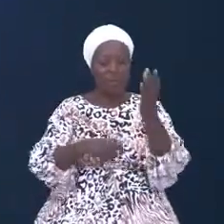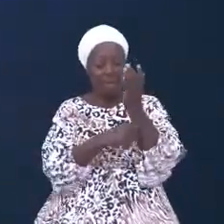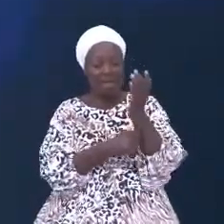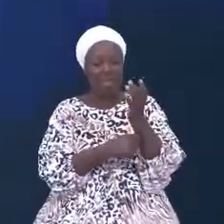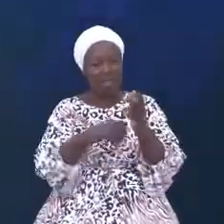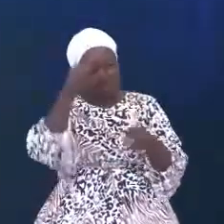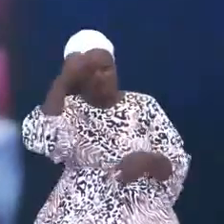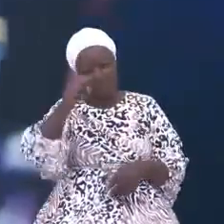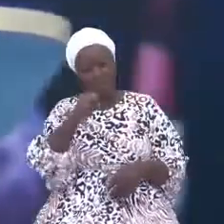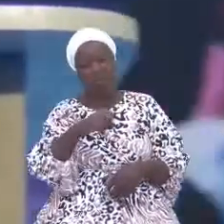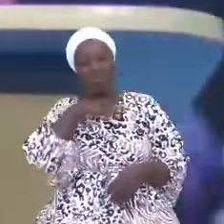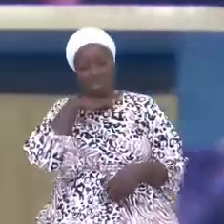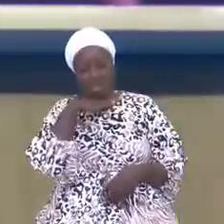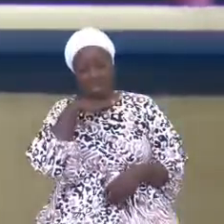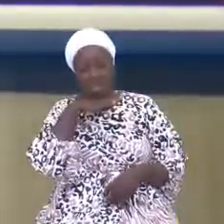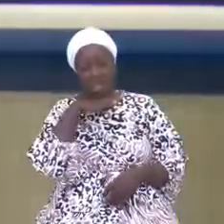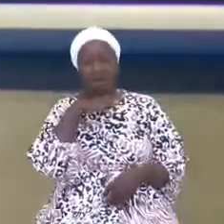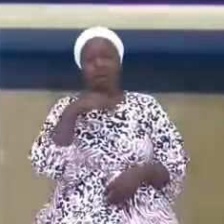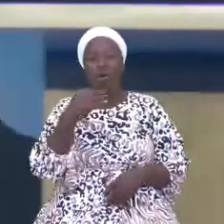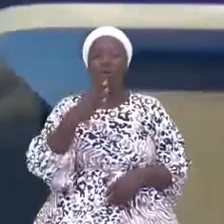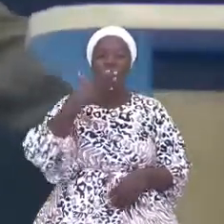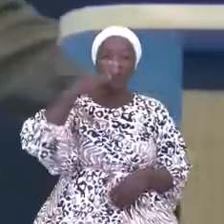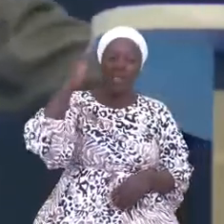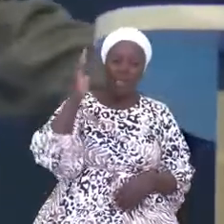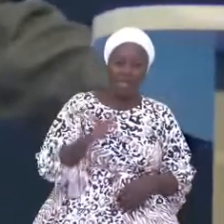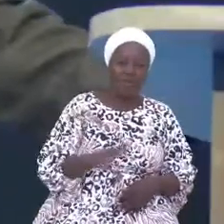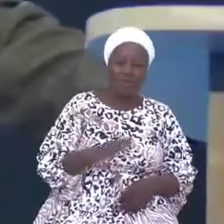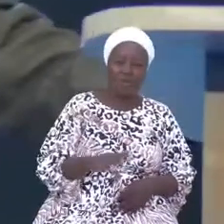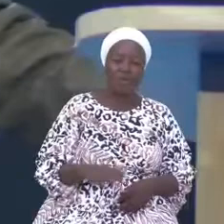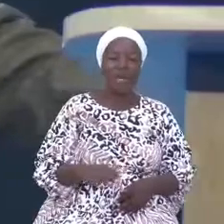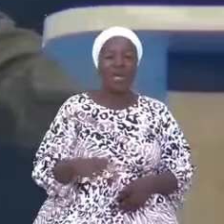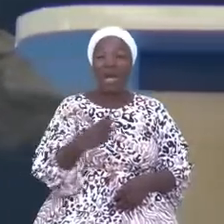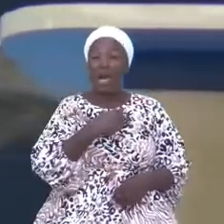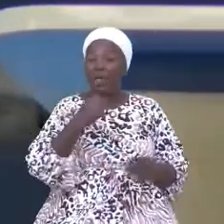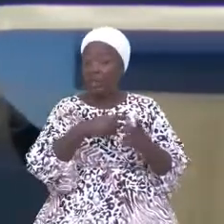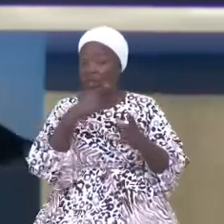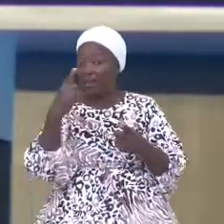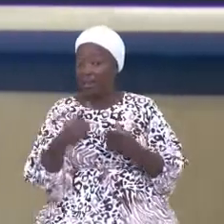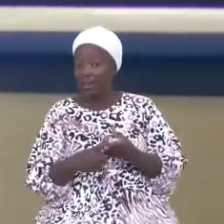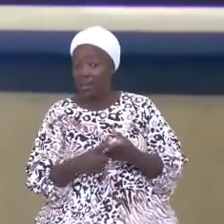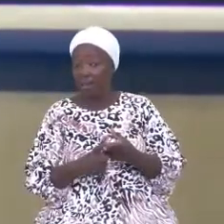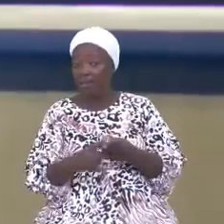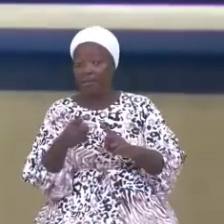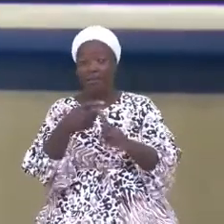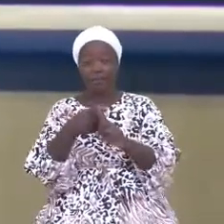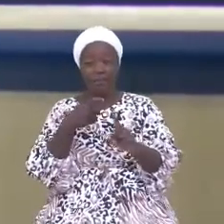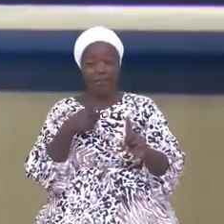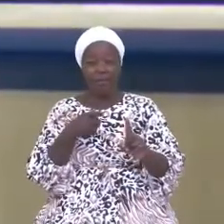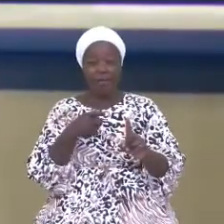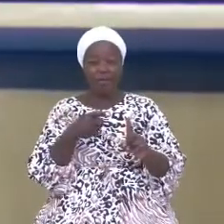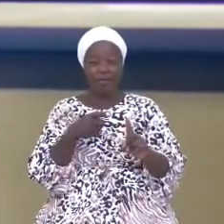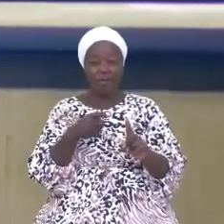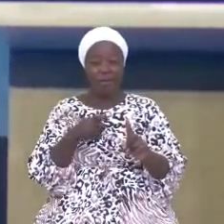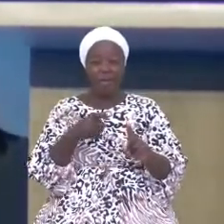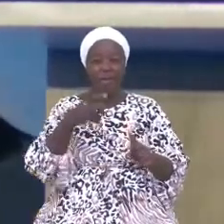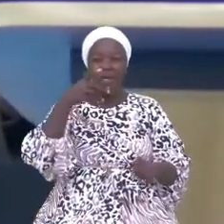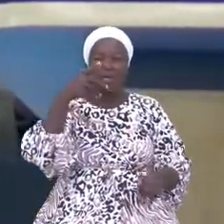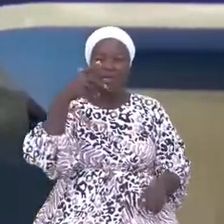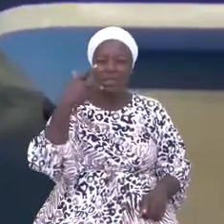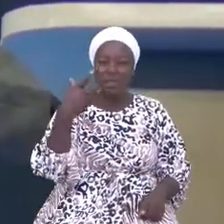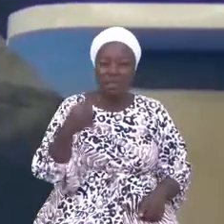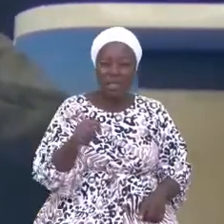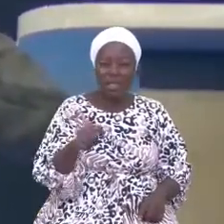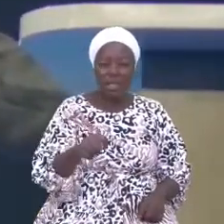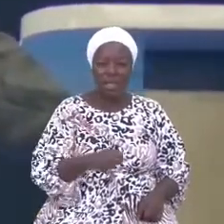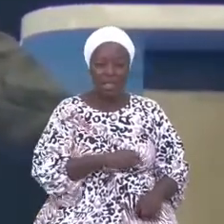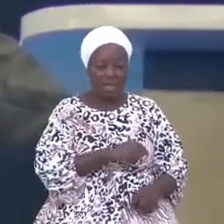of filthiness, of evil, and then from the